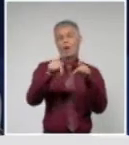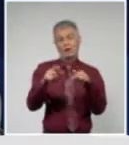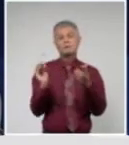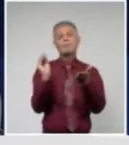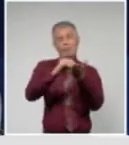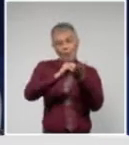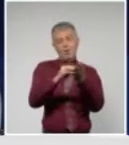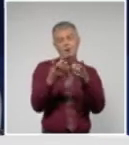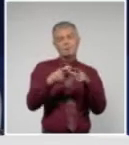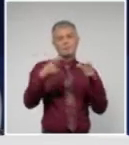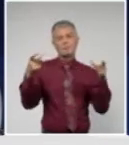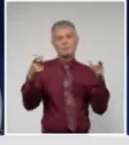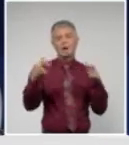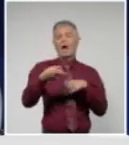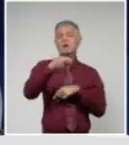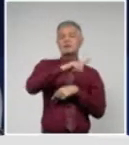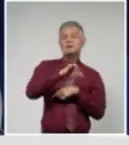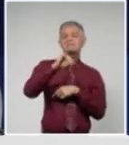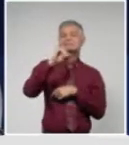362 in the Naval Hospital,